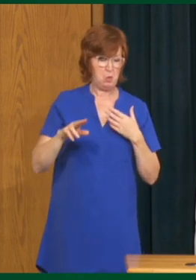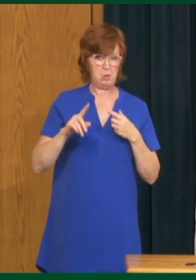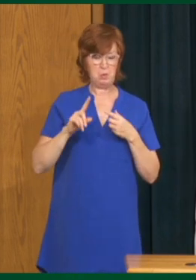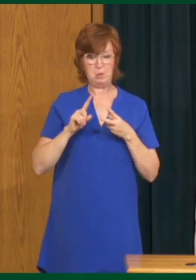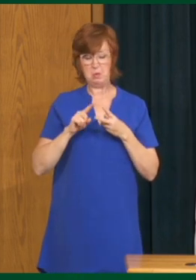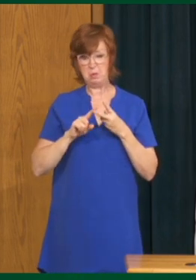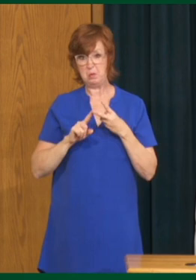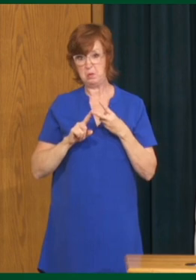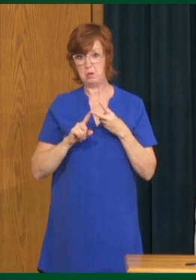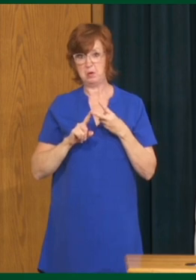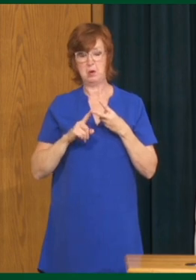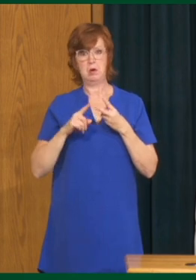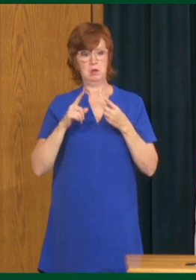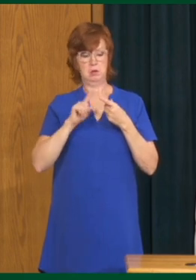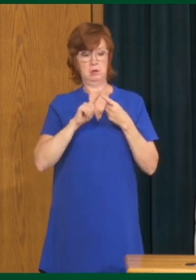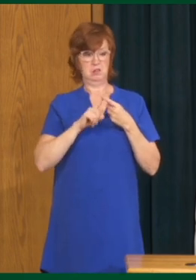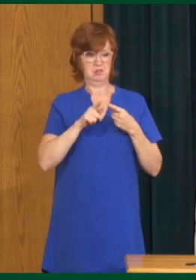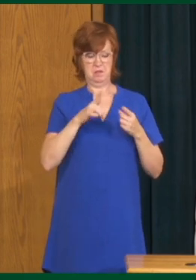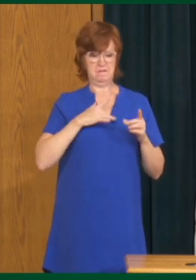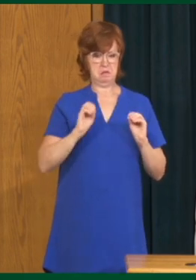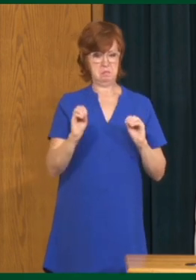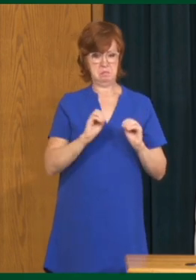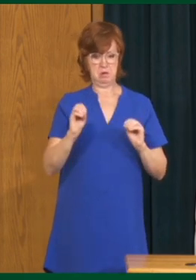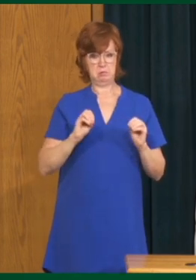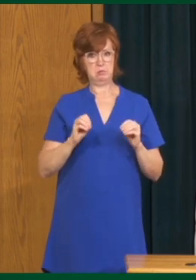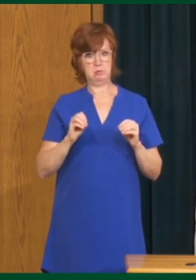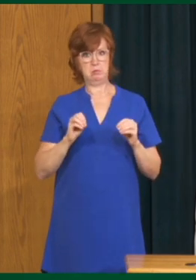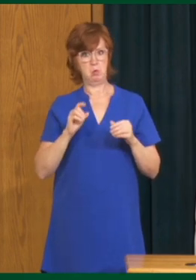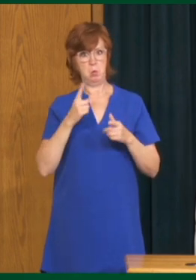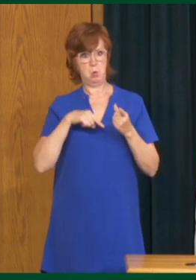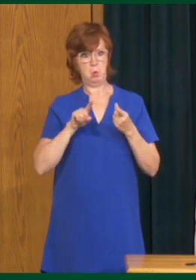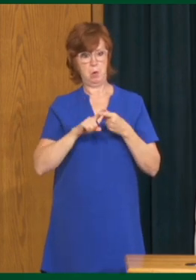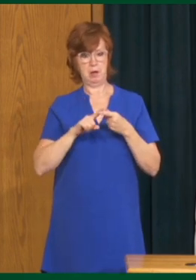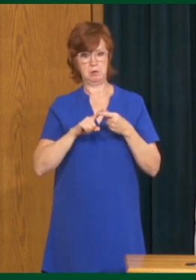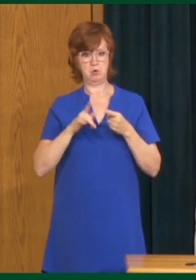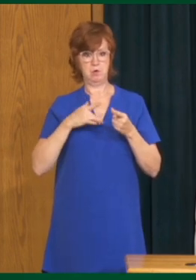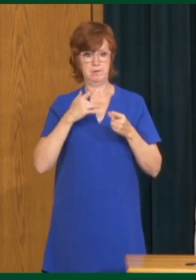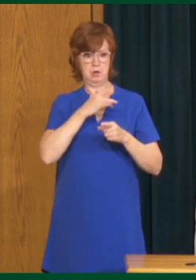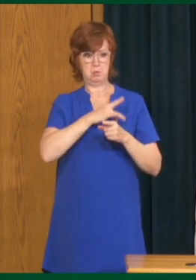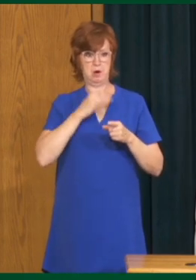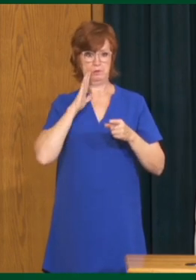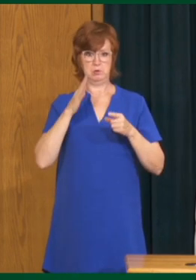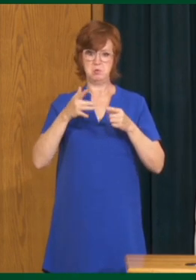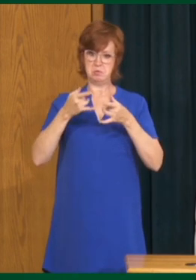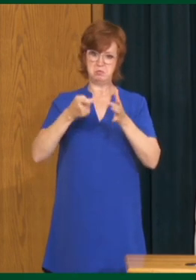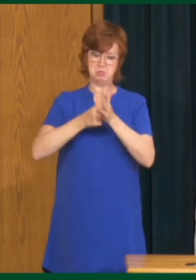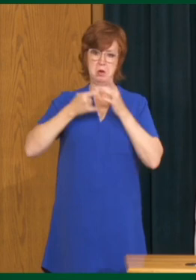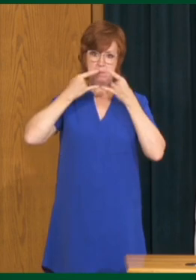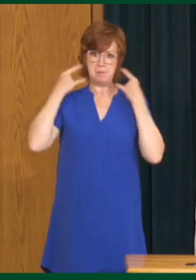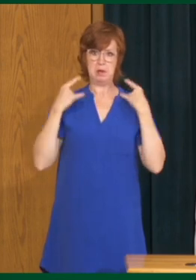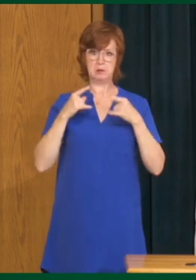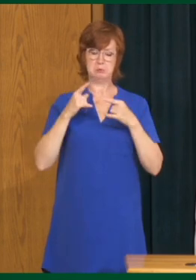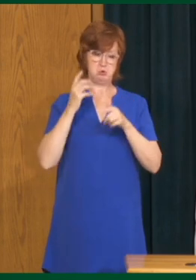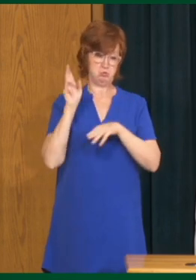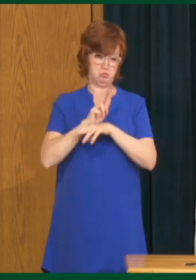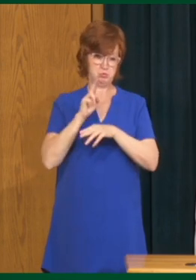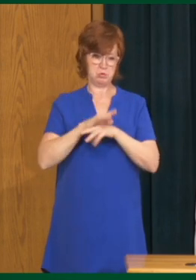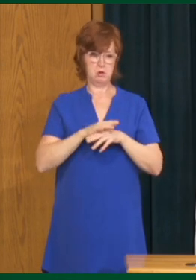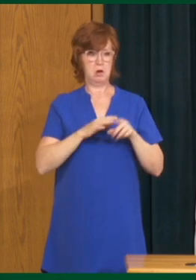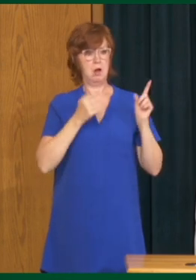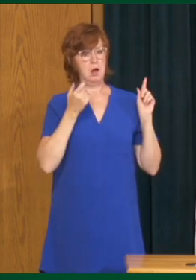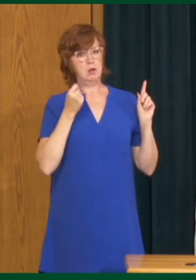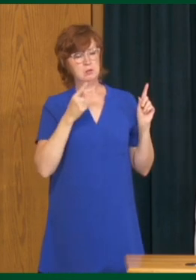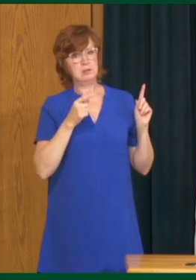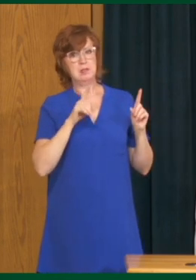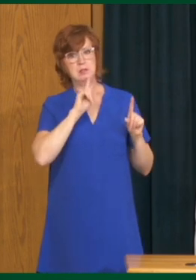the province to consider mandatory mask wearing in public? That's right. So, most of those cases are in